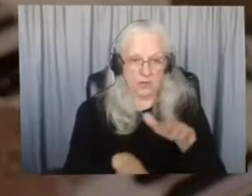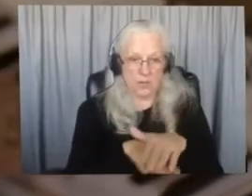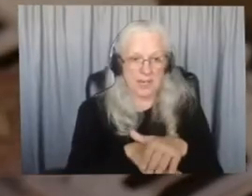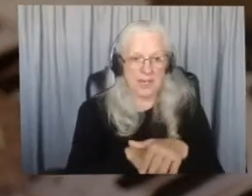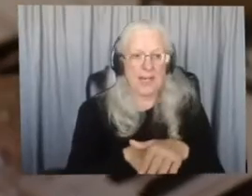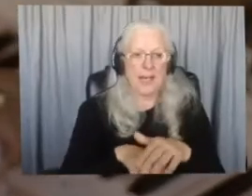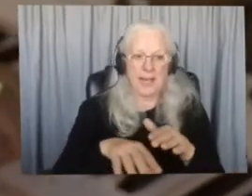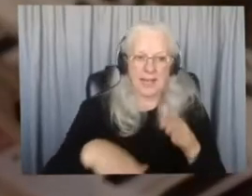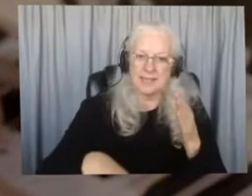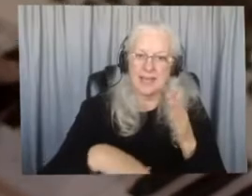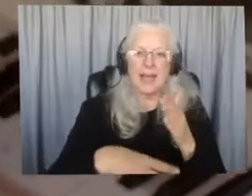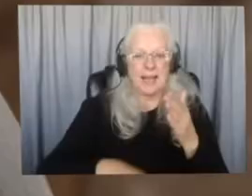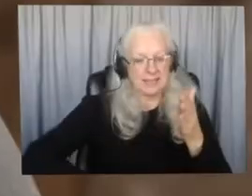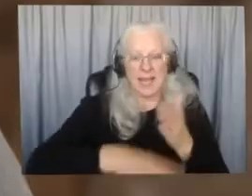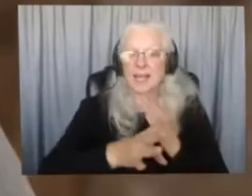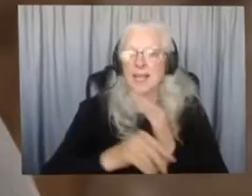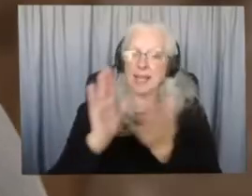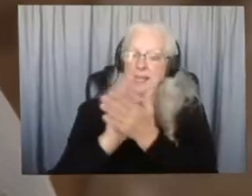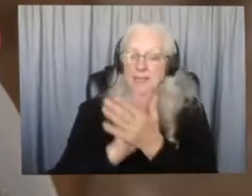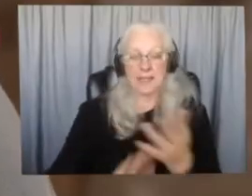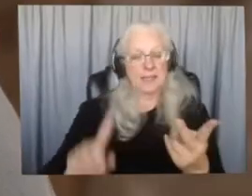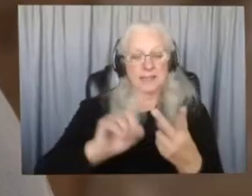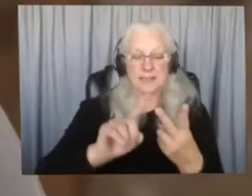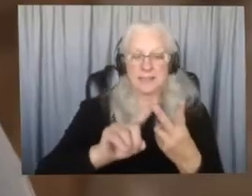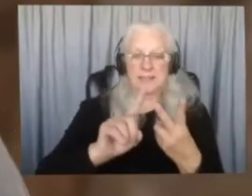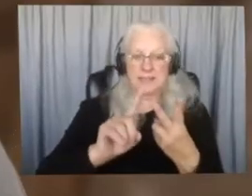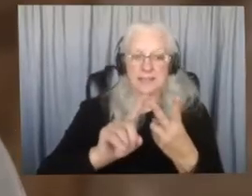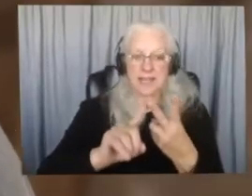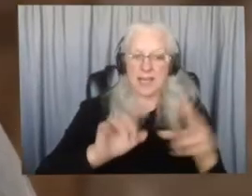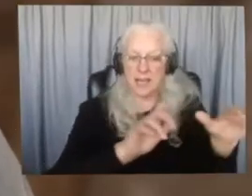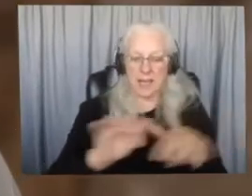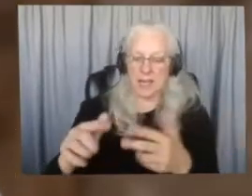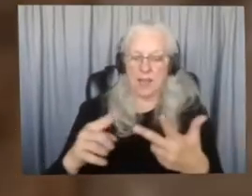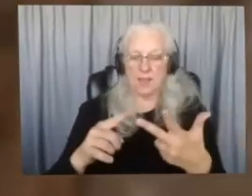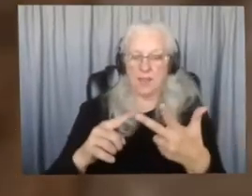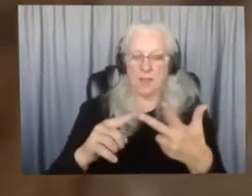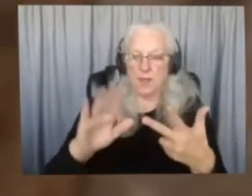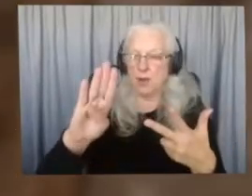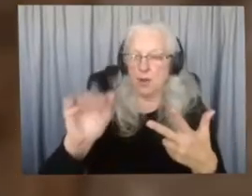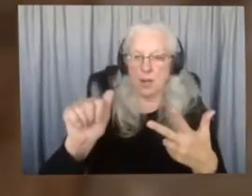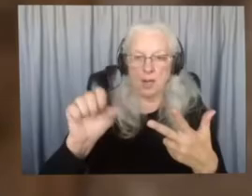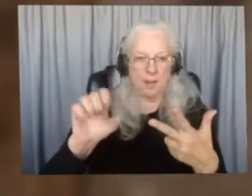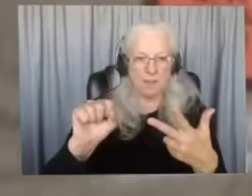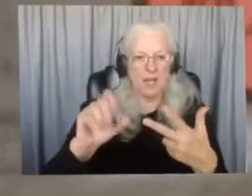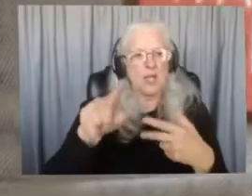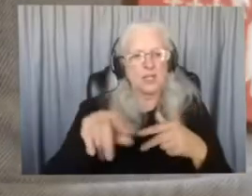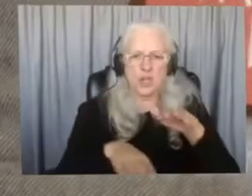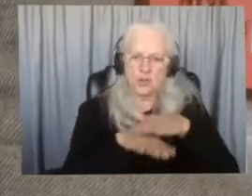will be piano. Third one will be bass. And by that time, you know, you're building a beat on your own and you just go from